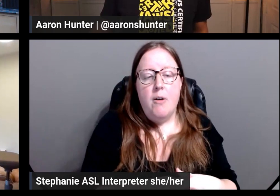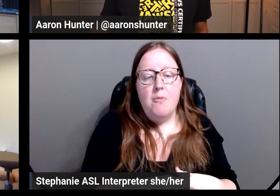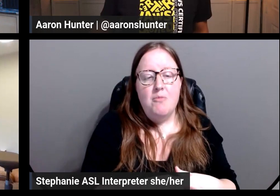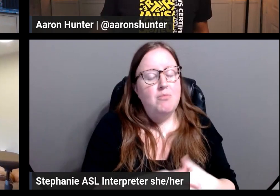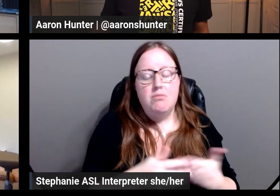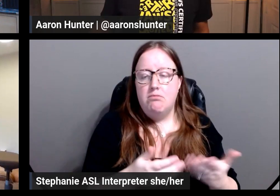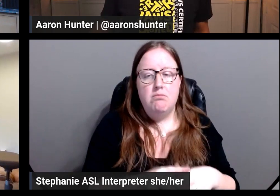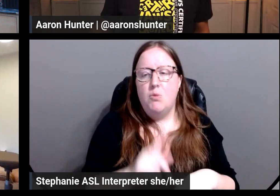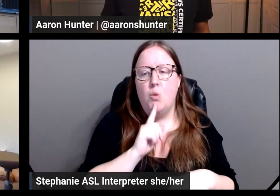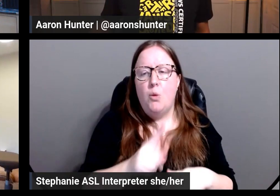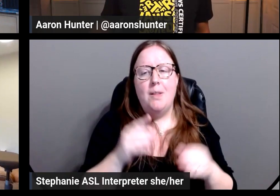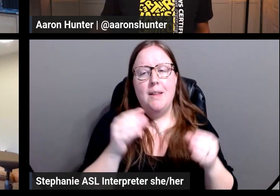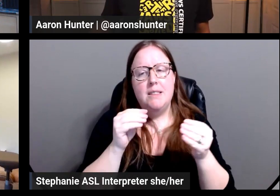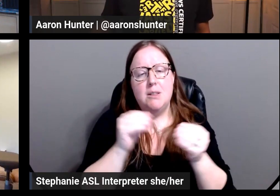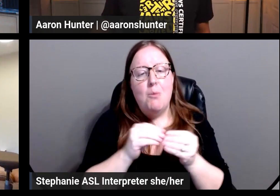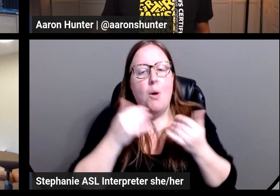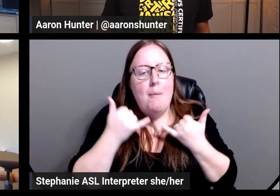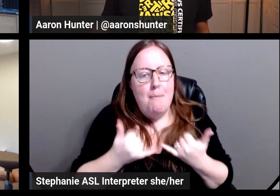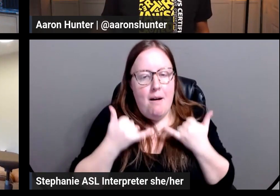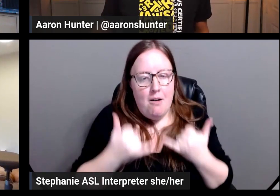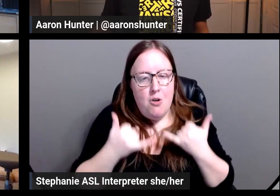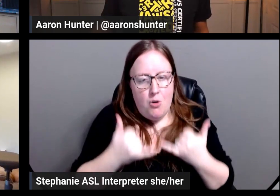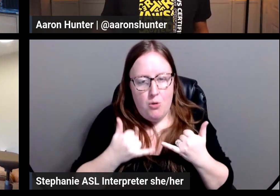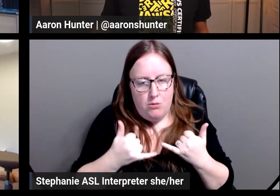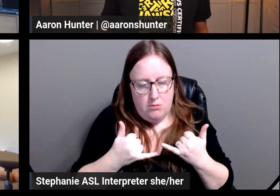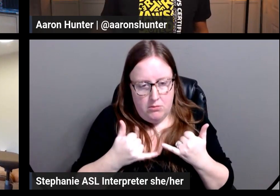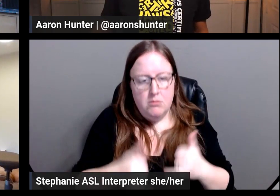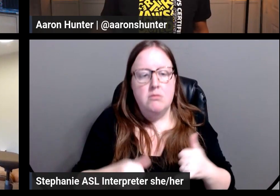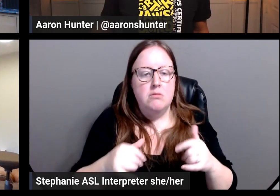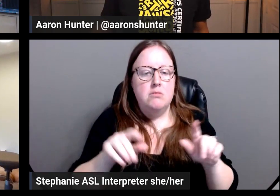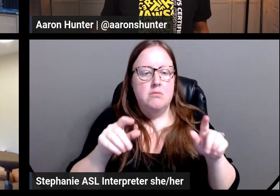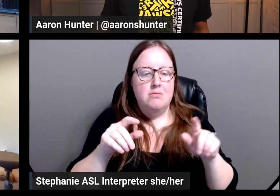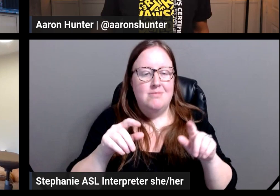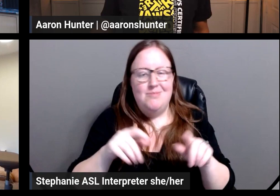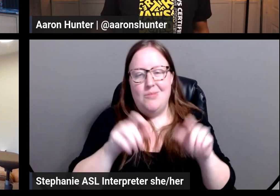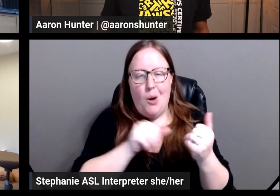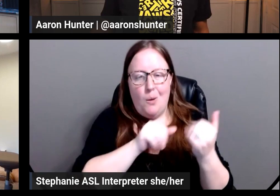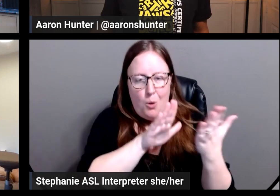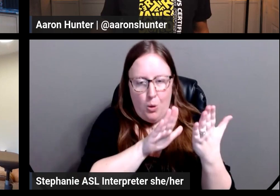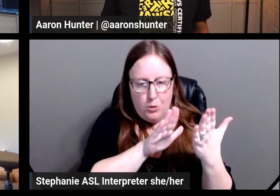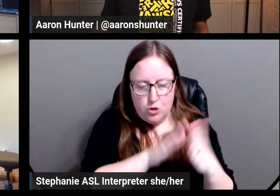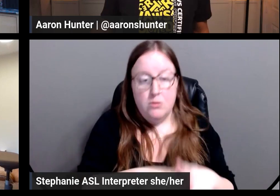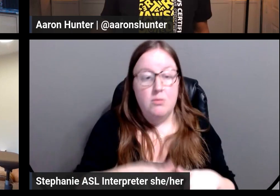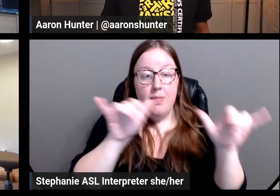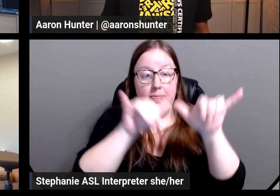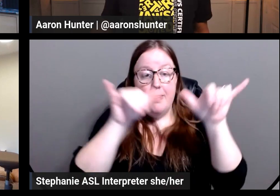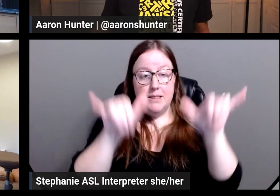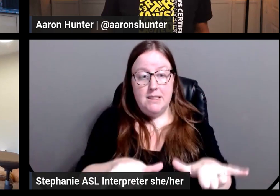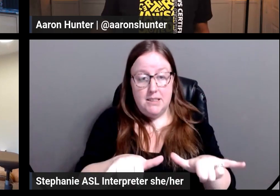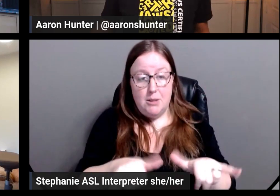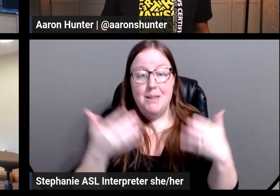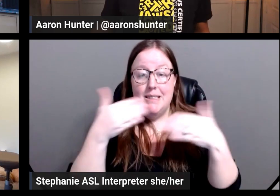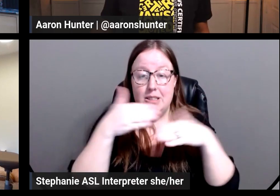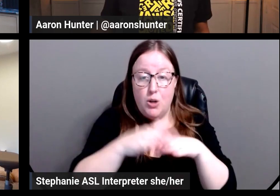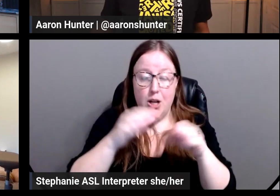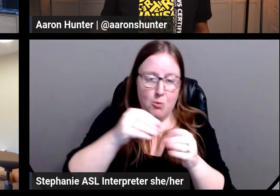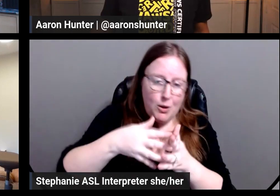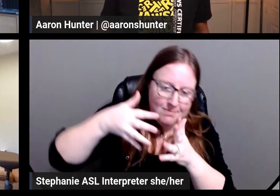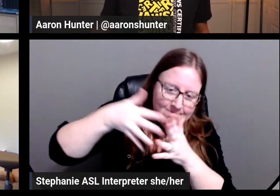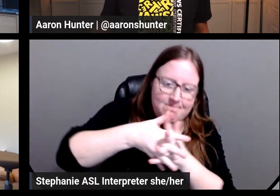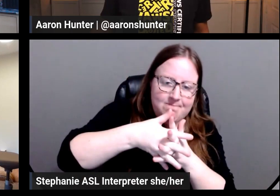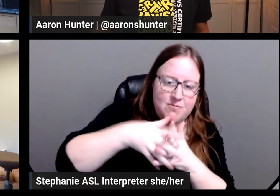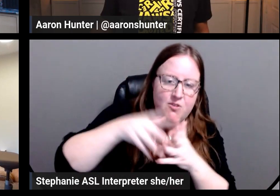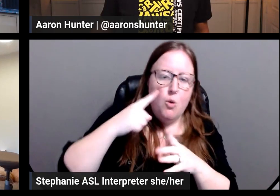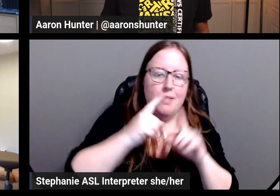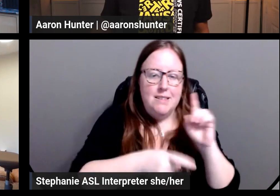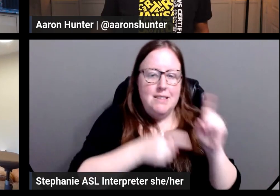it's a much more modern distribution. It doesn't System D is integrated more deeply into the